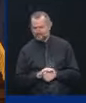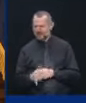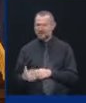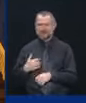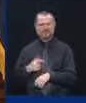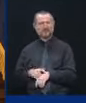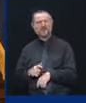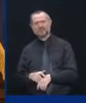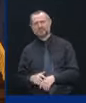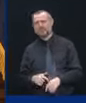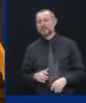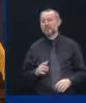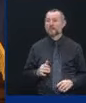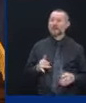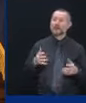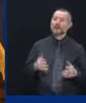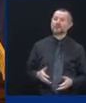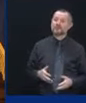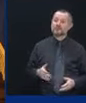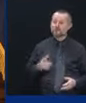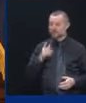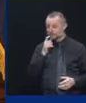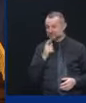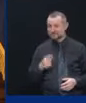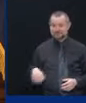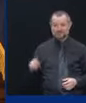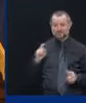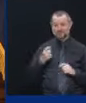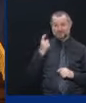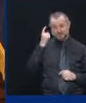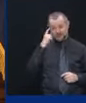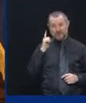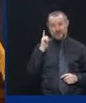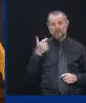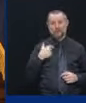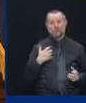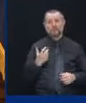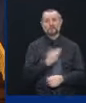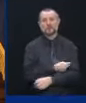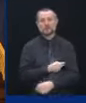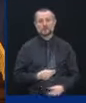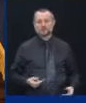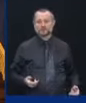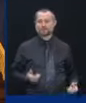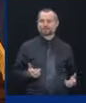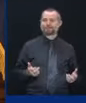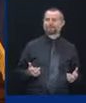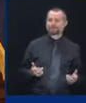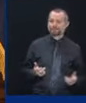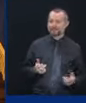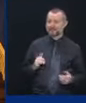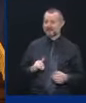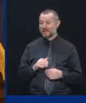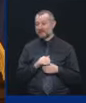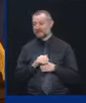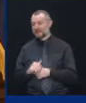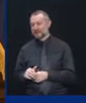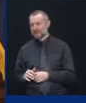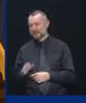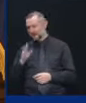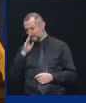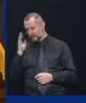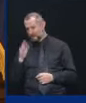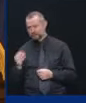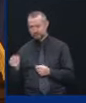the excess. Anybody who changes their mind, we get from the hospitals on a nightly basis